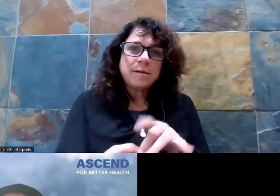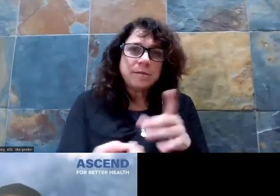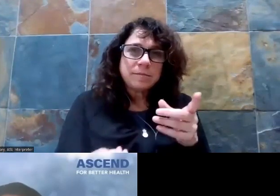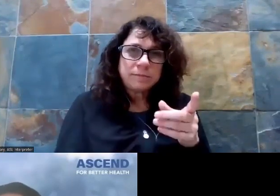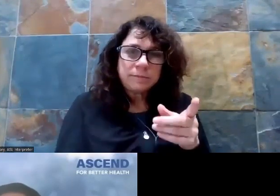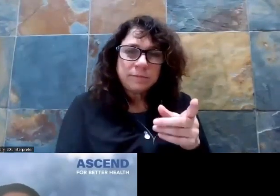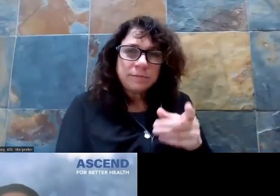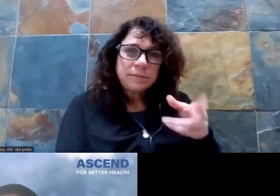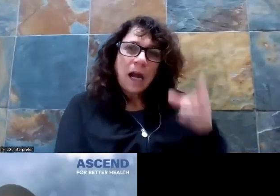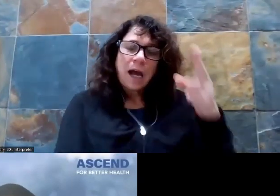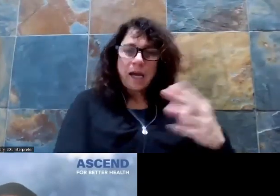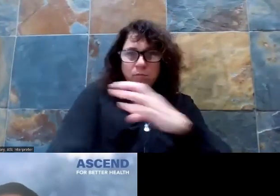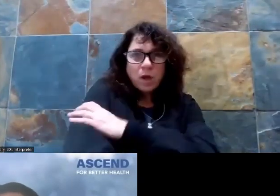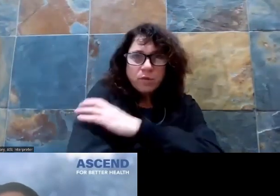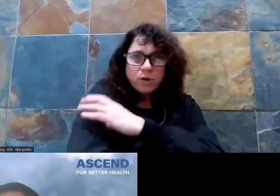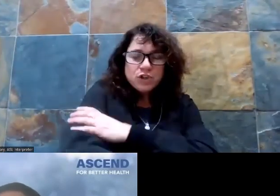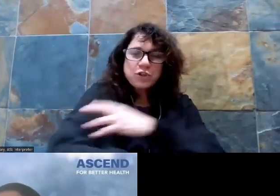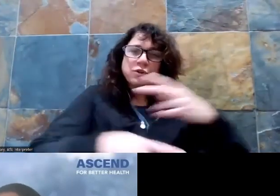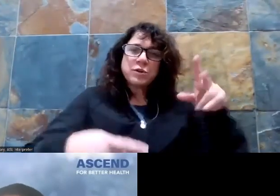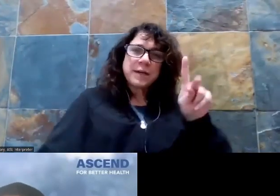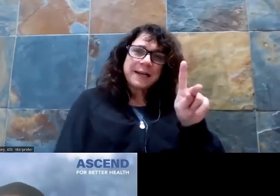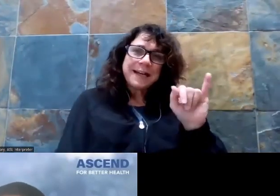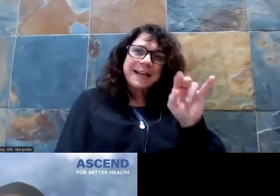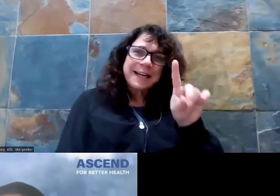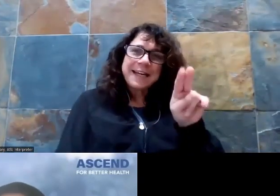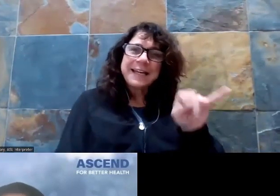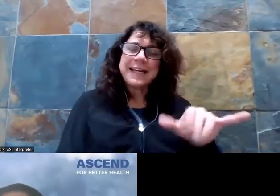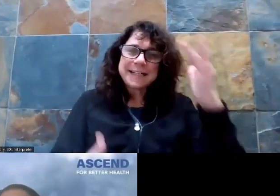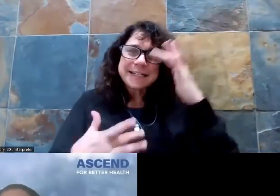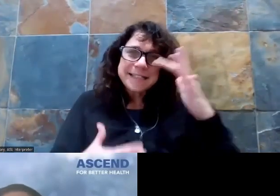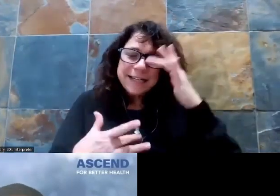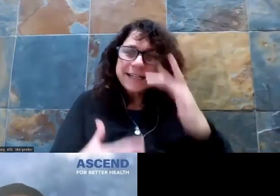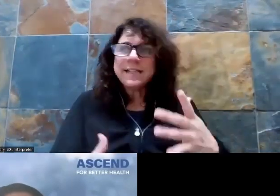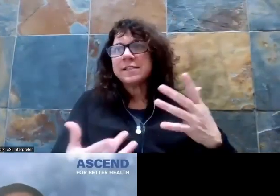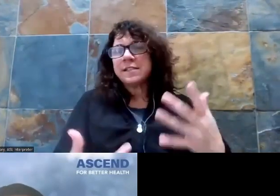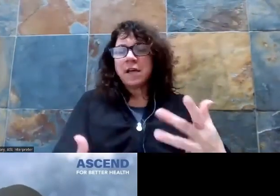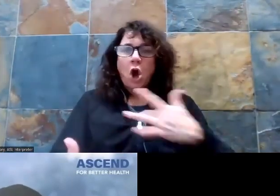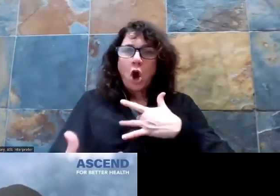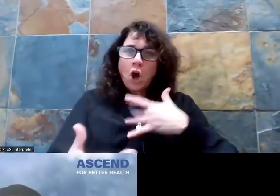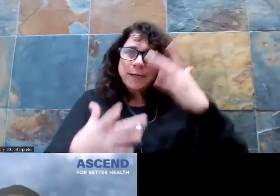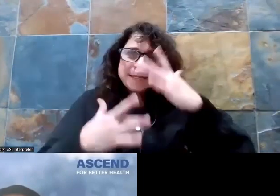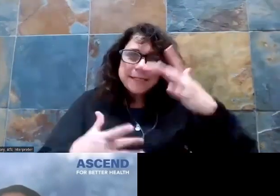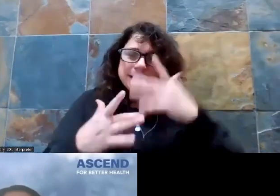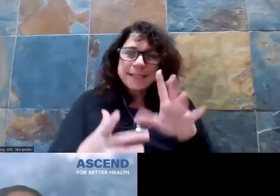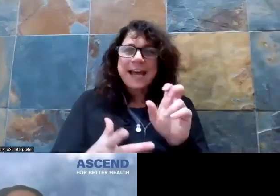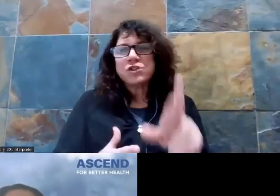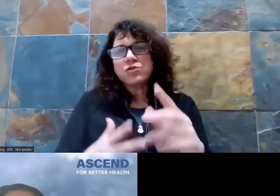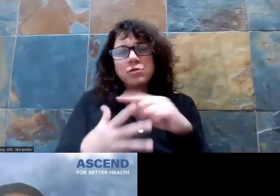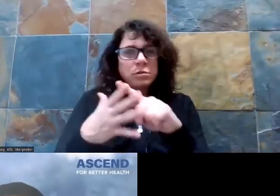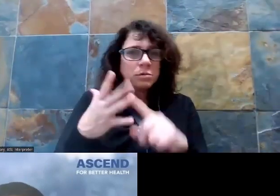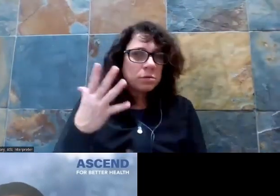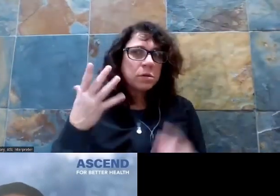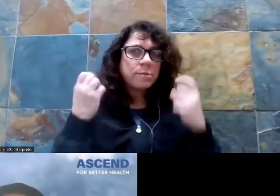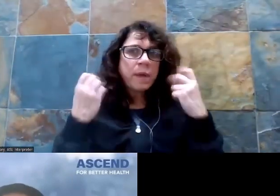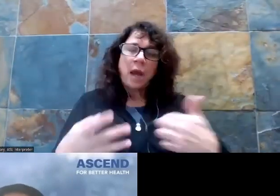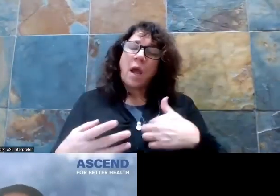diabetes, hypertension, kidney disease, cardiovascular disease, and yes, cancer. So I'm very passionate about helping